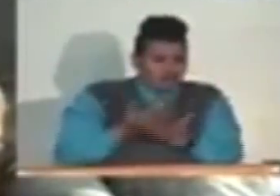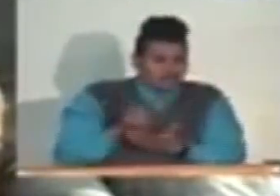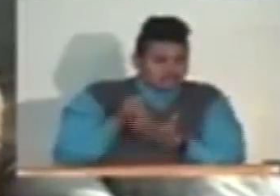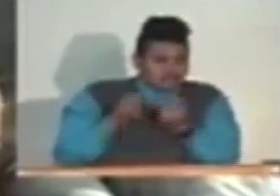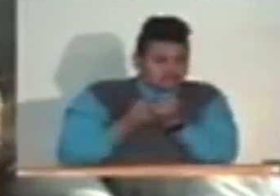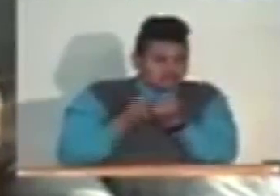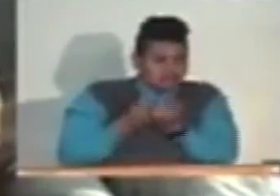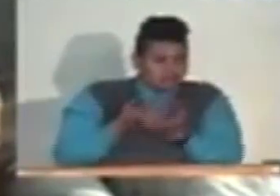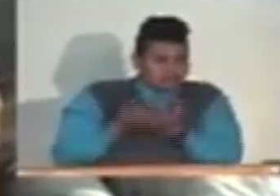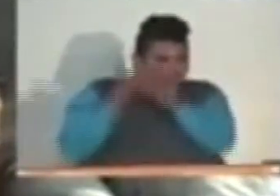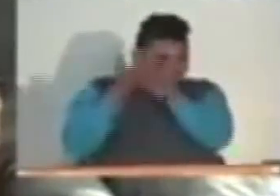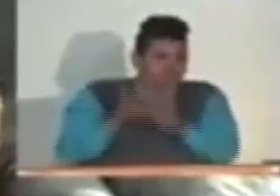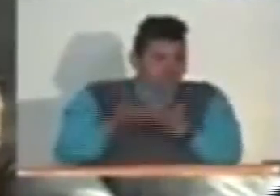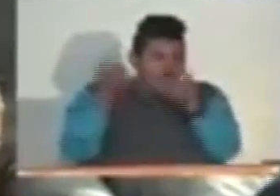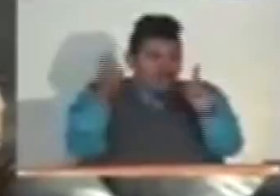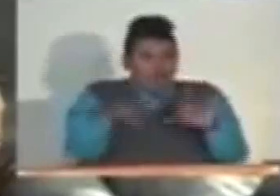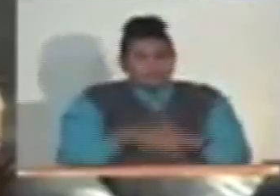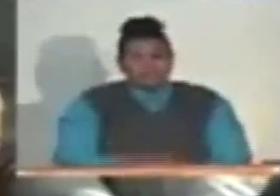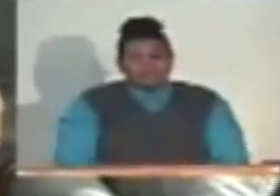measures.